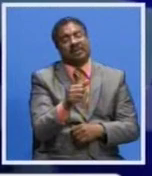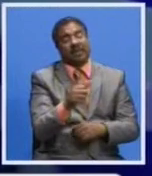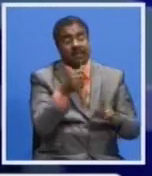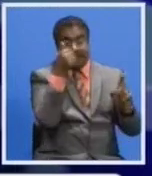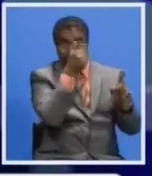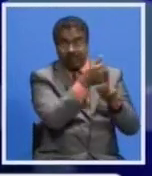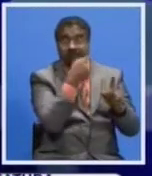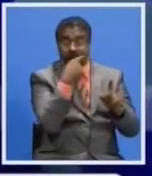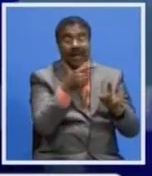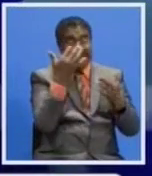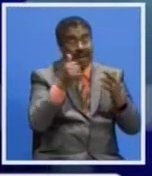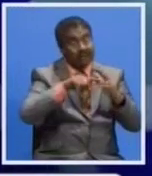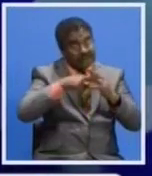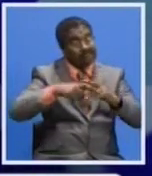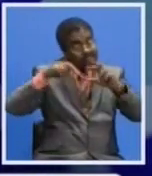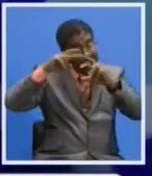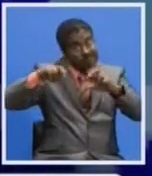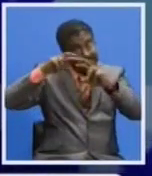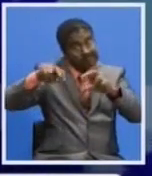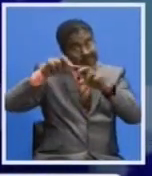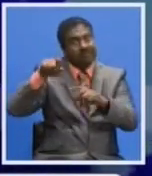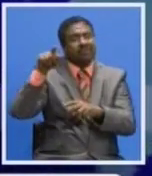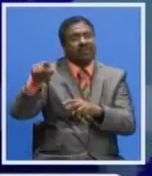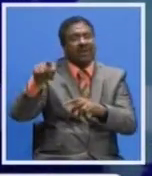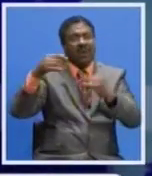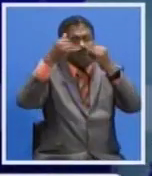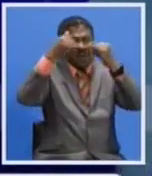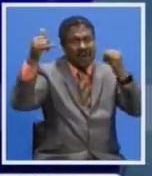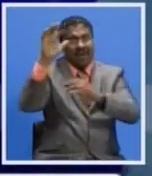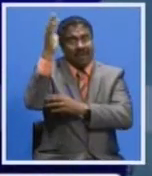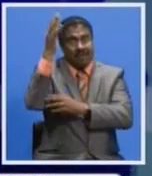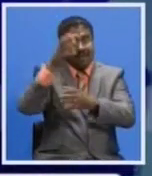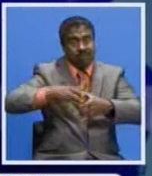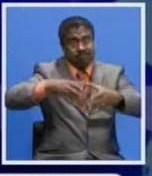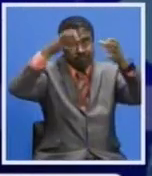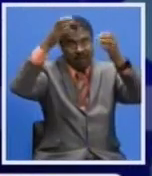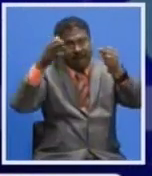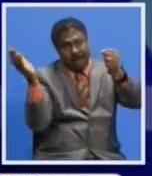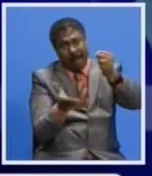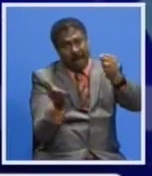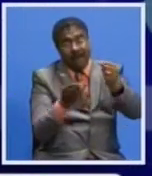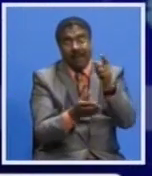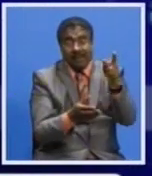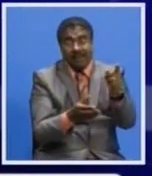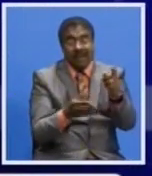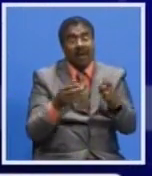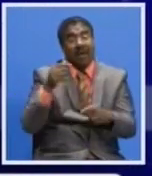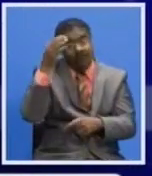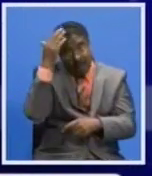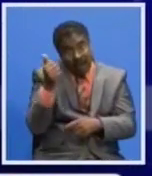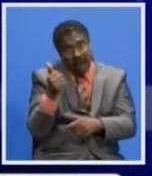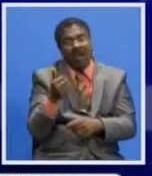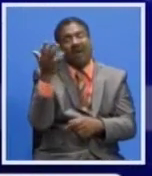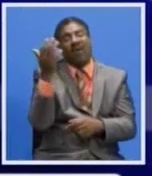that conclusive investigations have shown that the cutting down of the pole in Chief Mapanza's area was an act